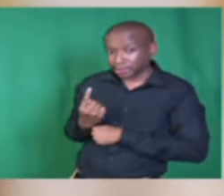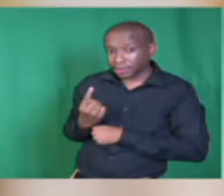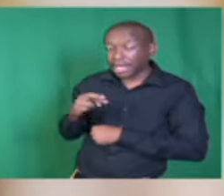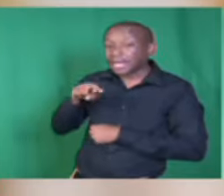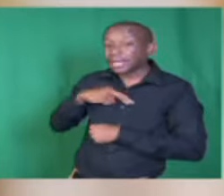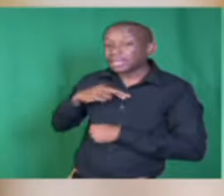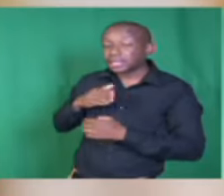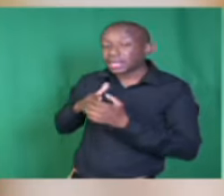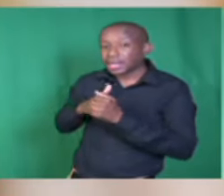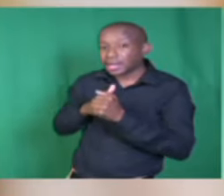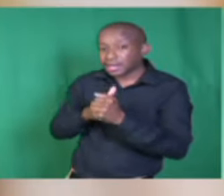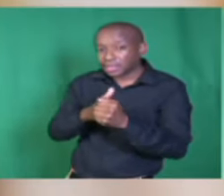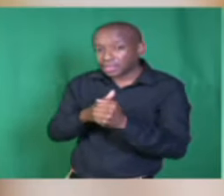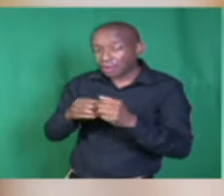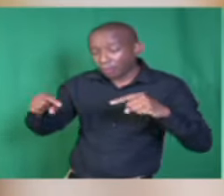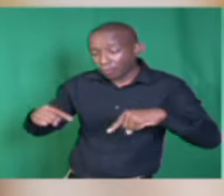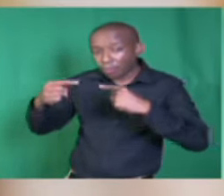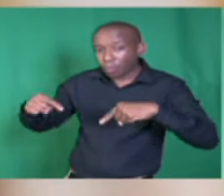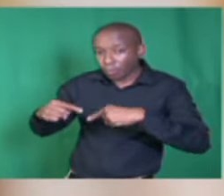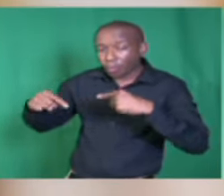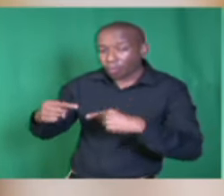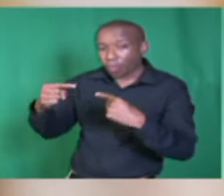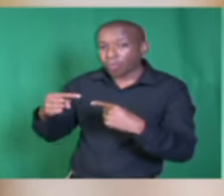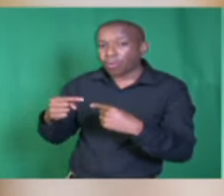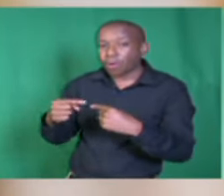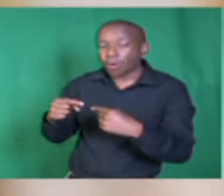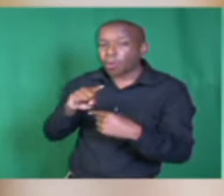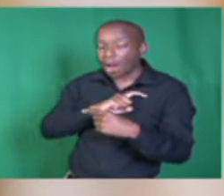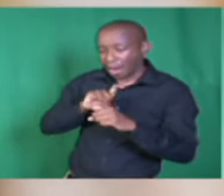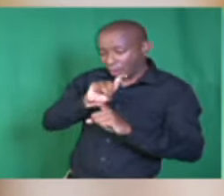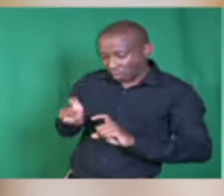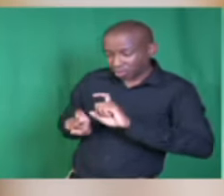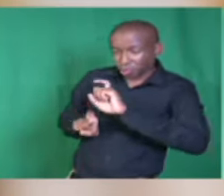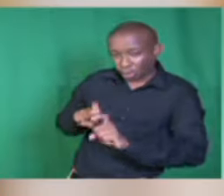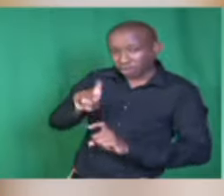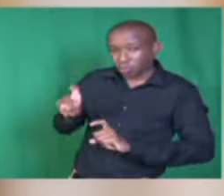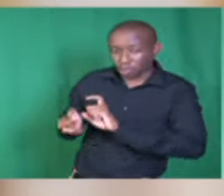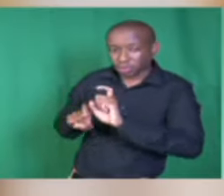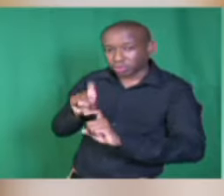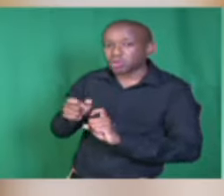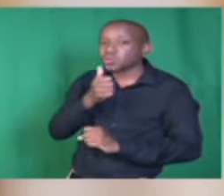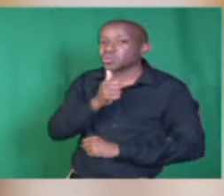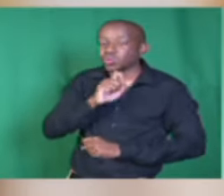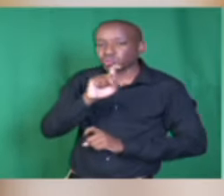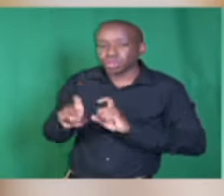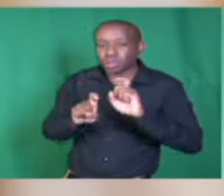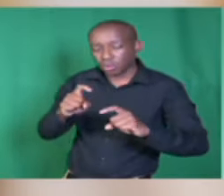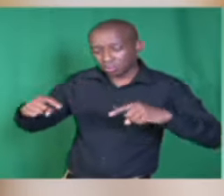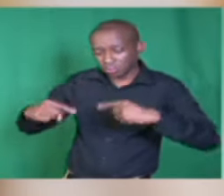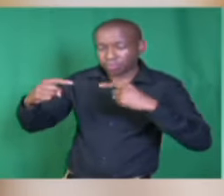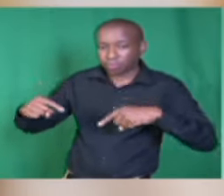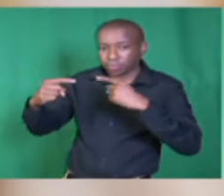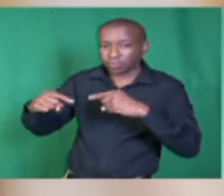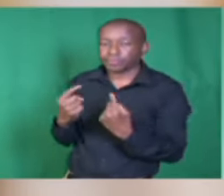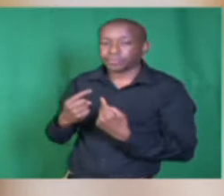religious leaders, or these conflicts will be caused by questions that the religious leaders, chief